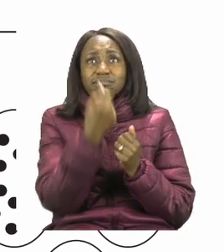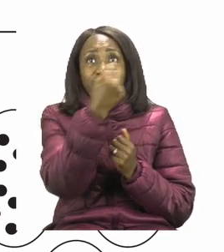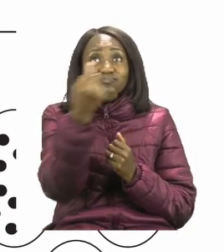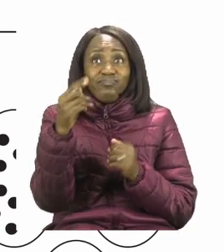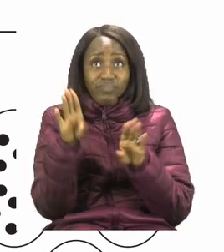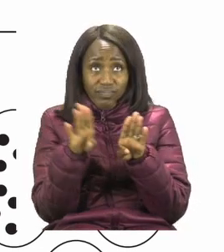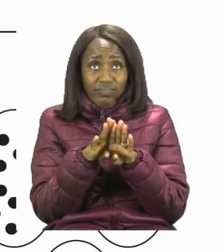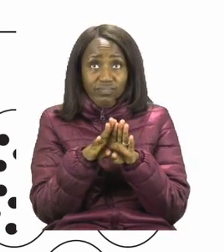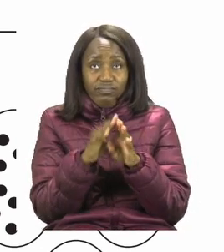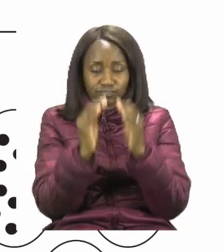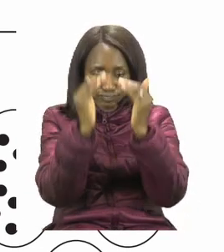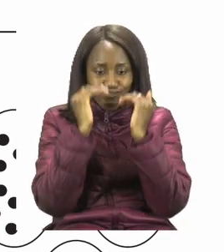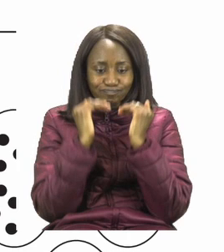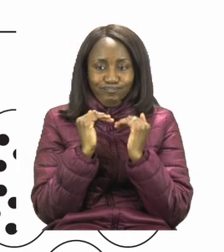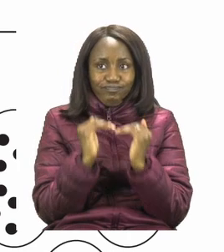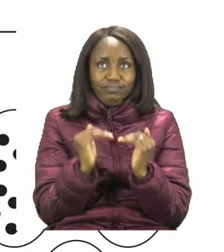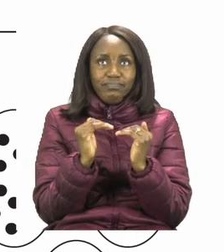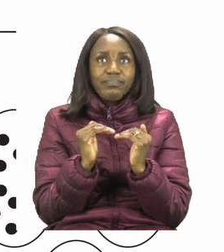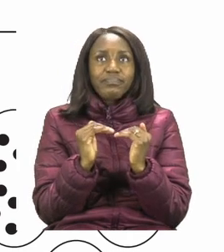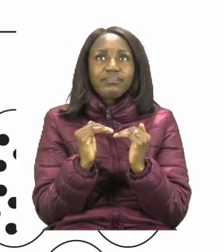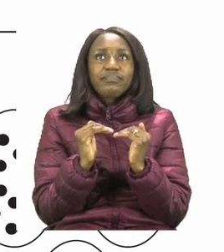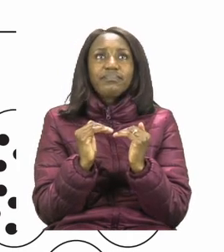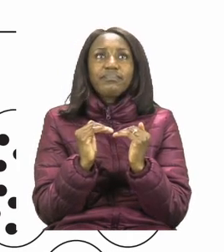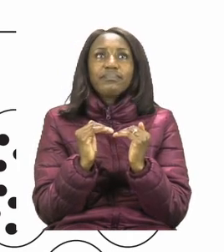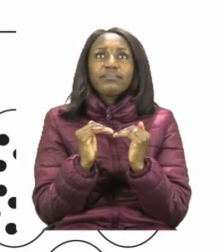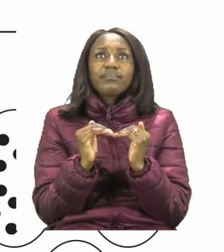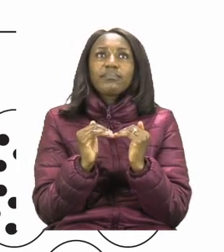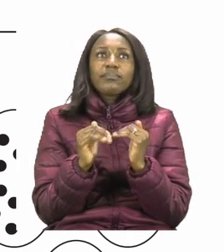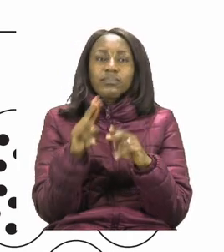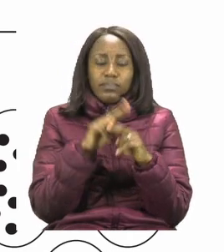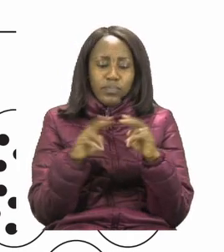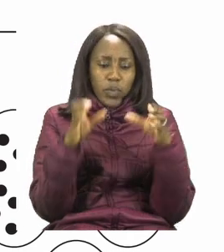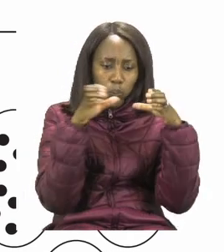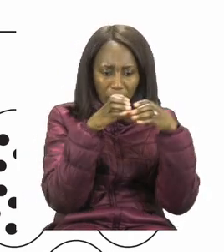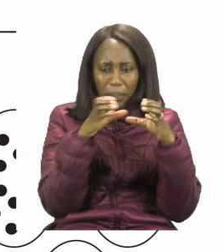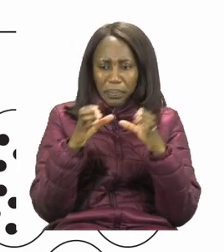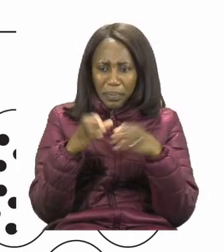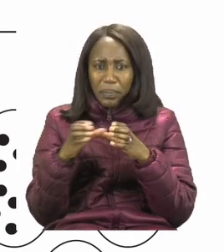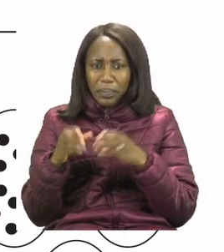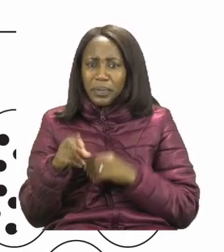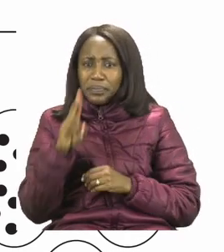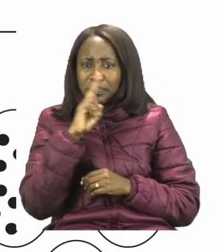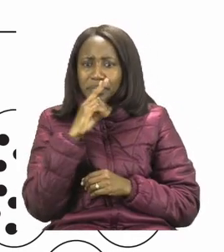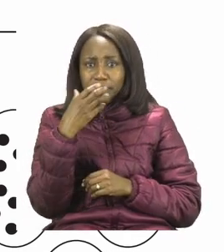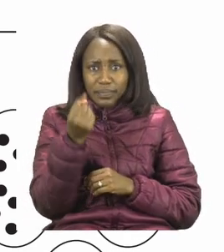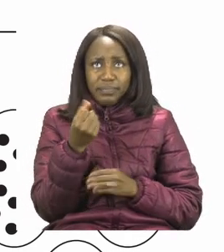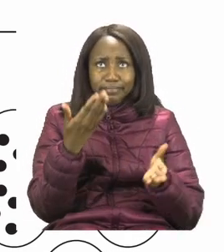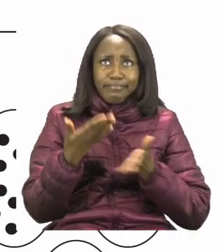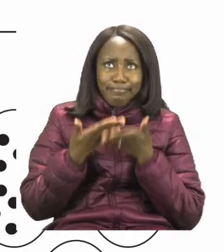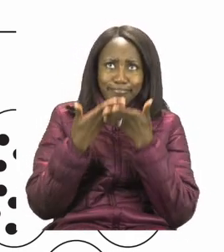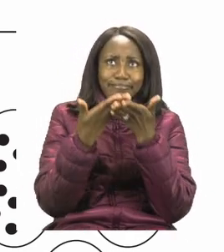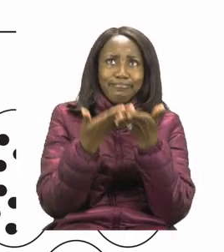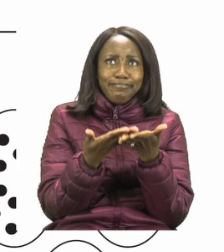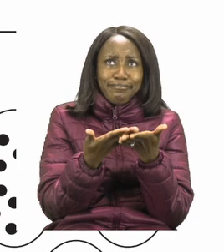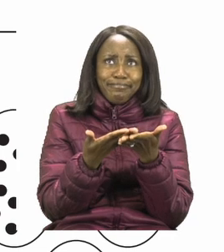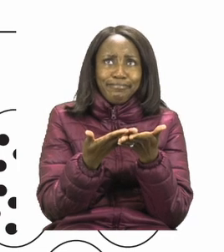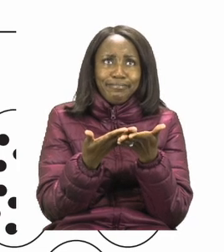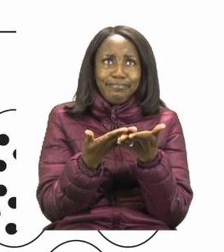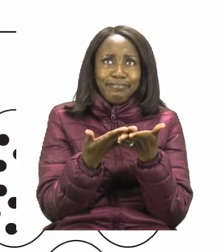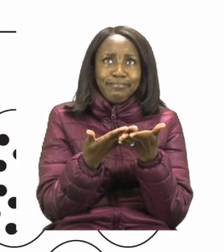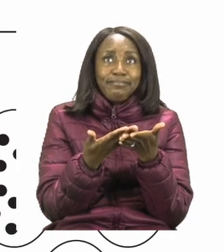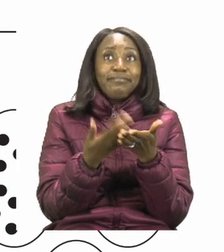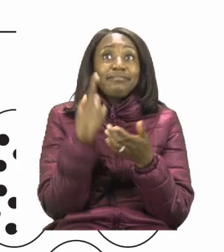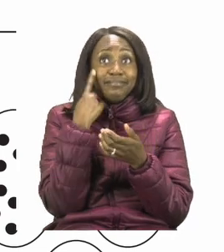the next one is asking us to use groups to find the answers. Now, as you can see, we